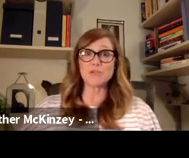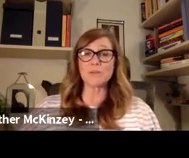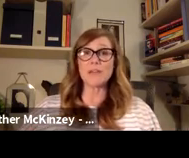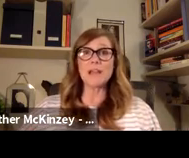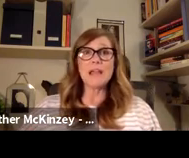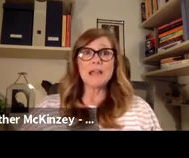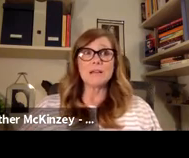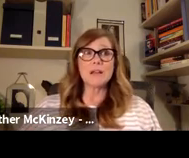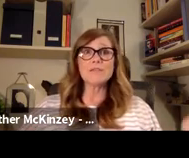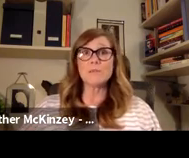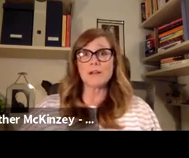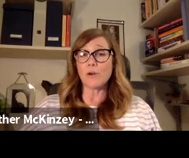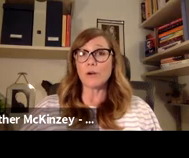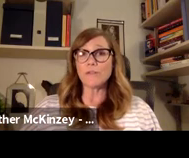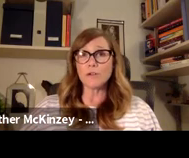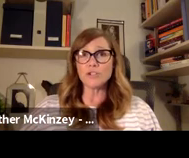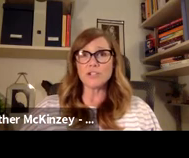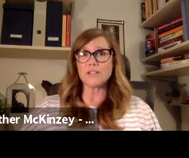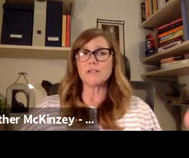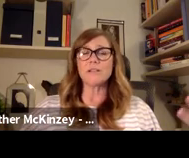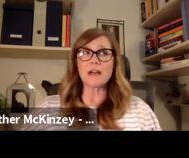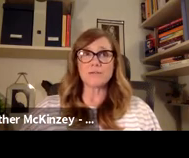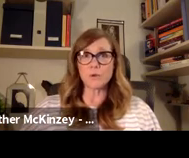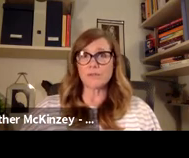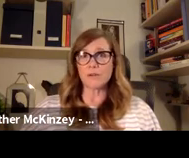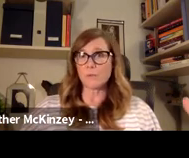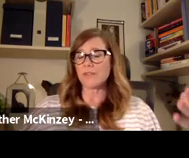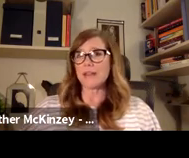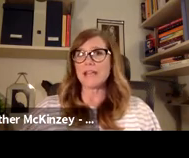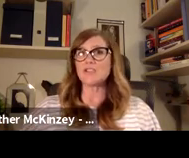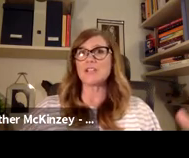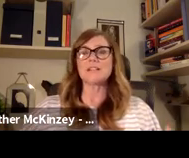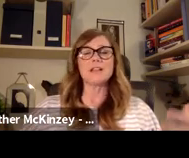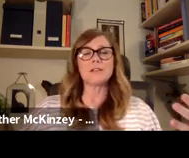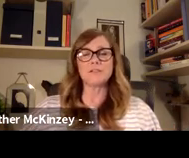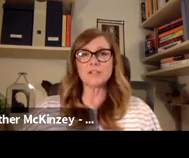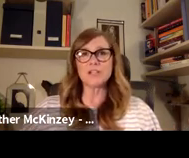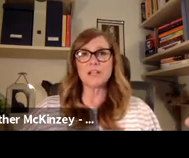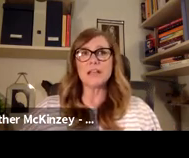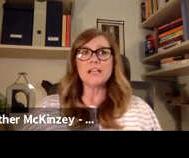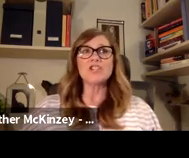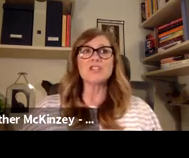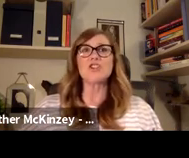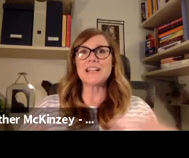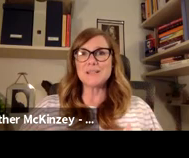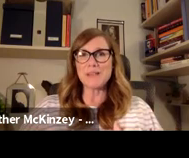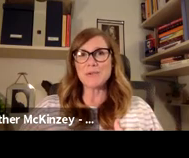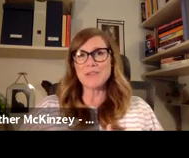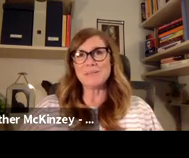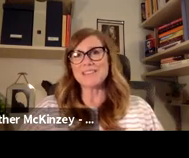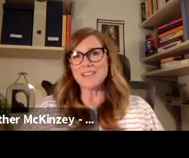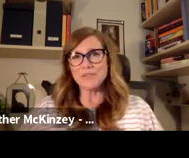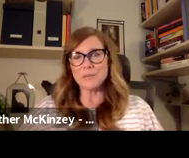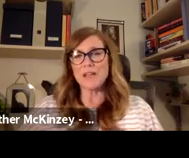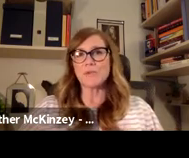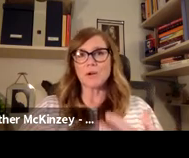Jody Sleeper Triplet. And a lot of you might have heard of her. She's done a lot of work with ADHD, executive functioning. She trains people